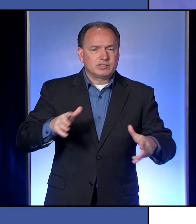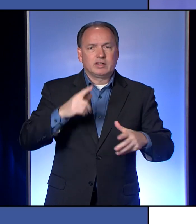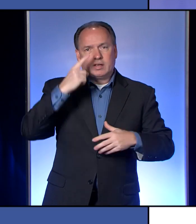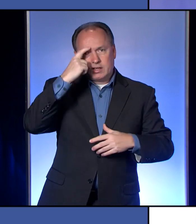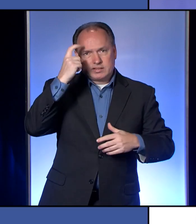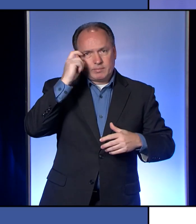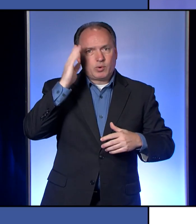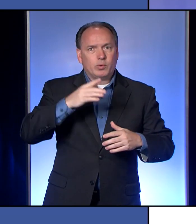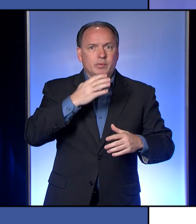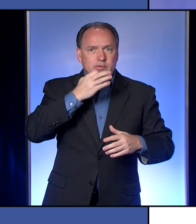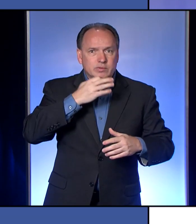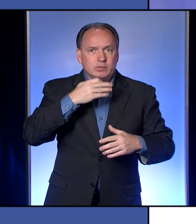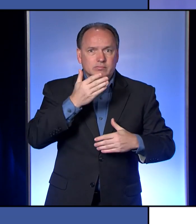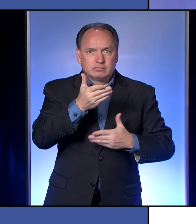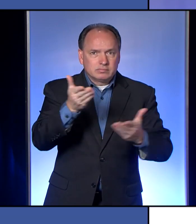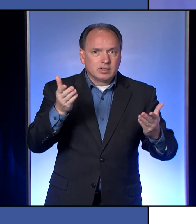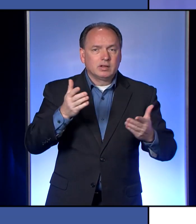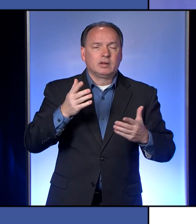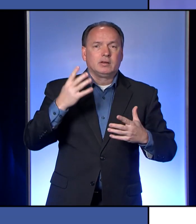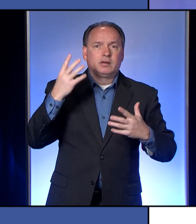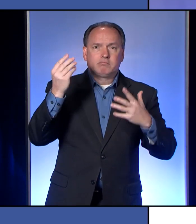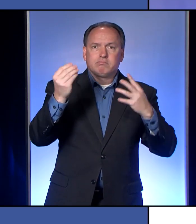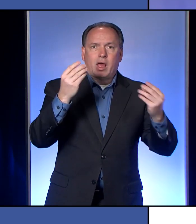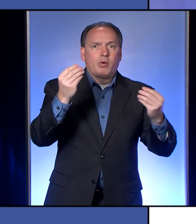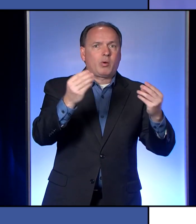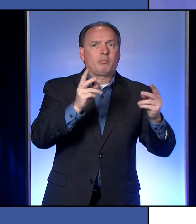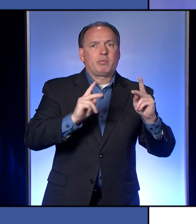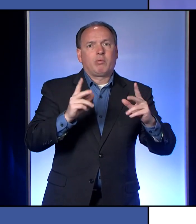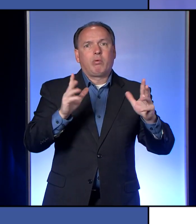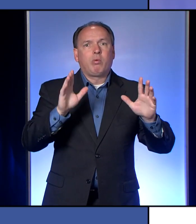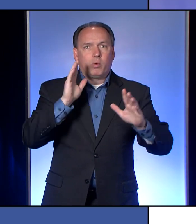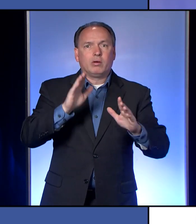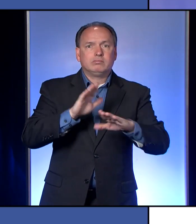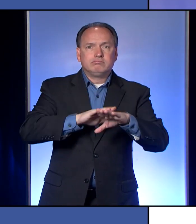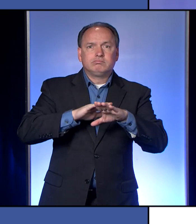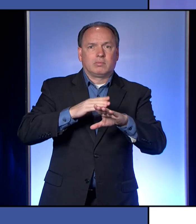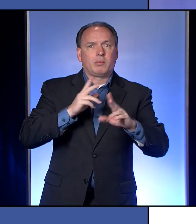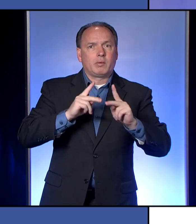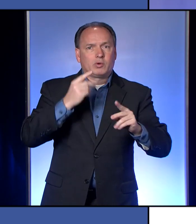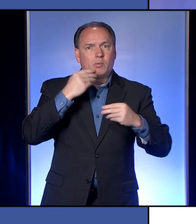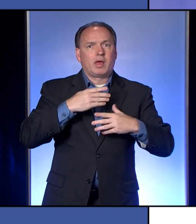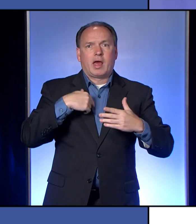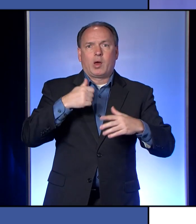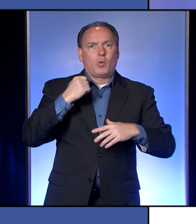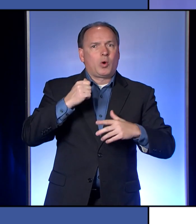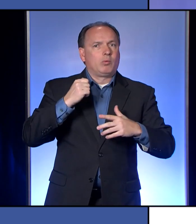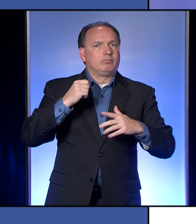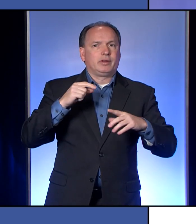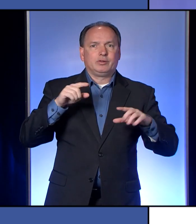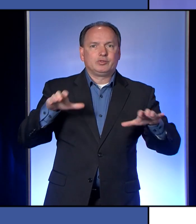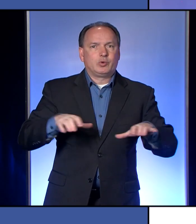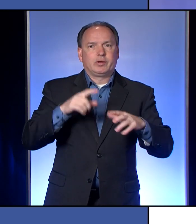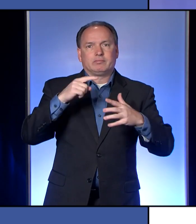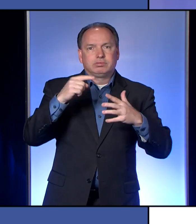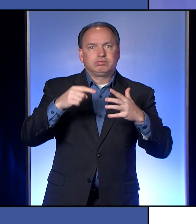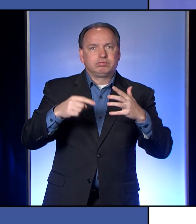going to be upon us. Lots of people out and about. And they're taking precautions. People have told me, I won't be doing some of the